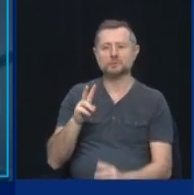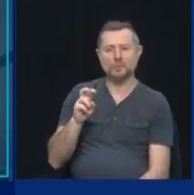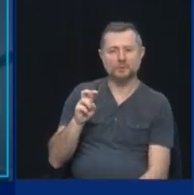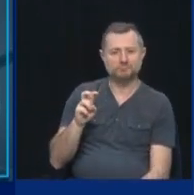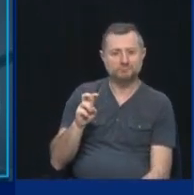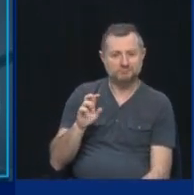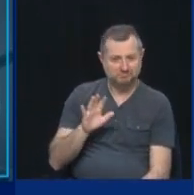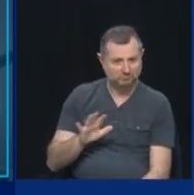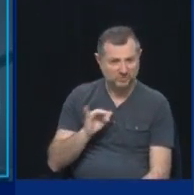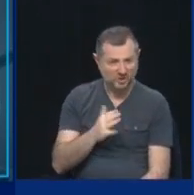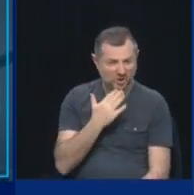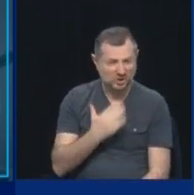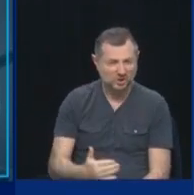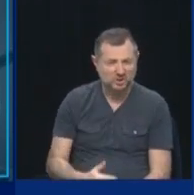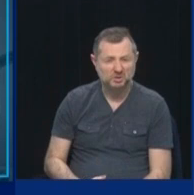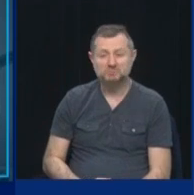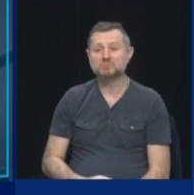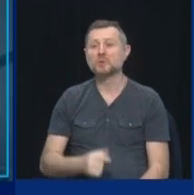All the numbers